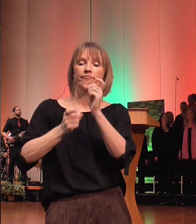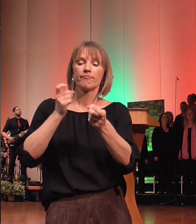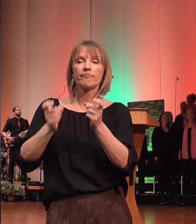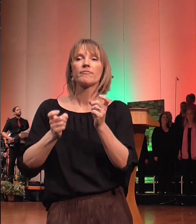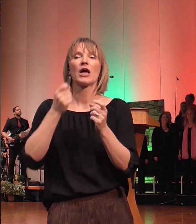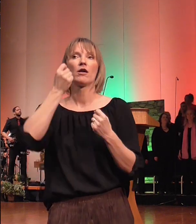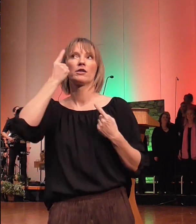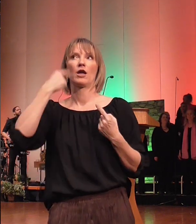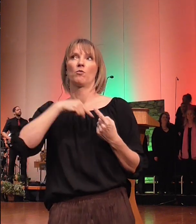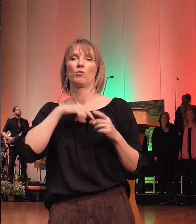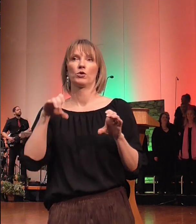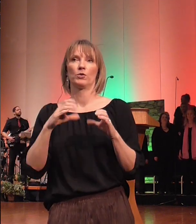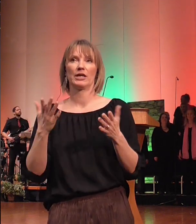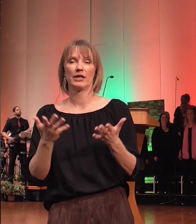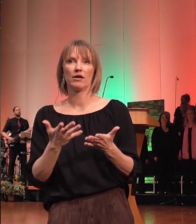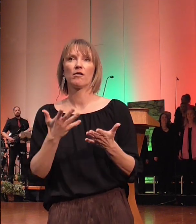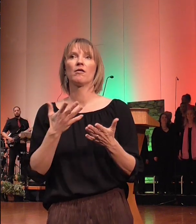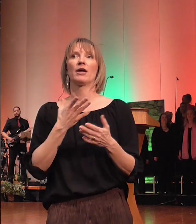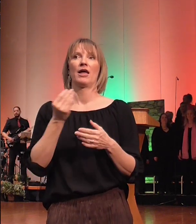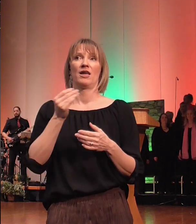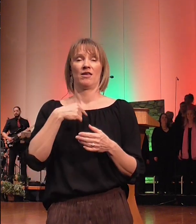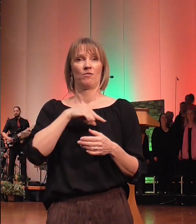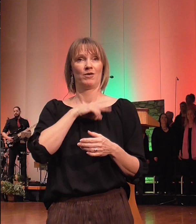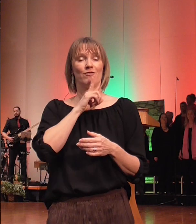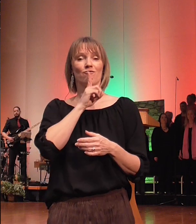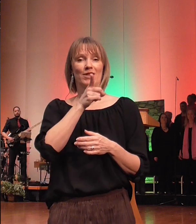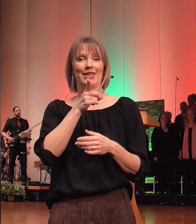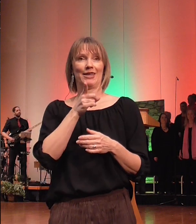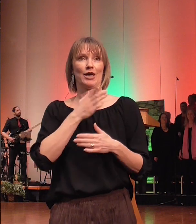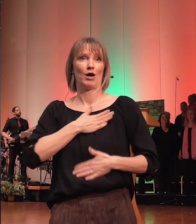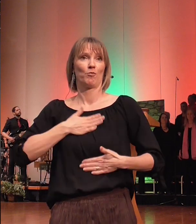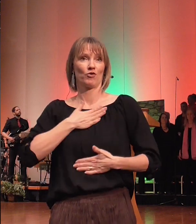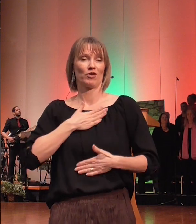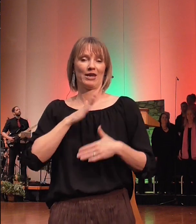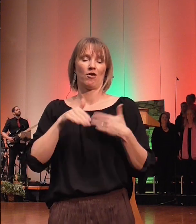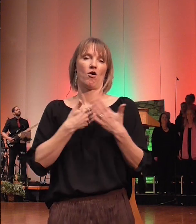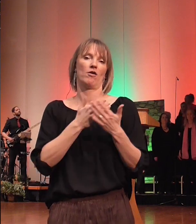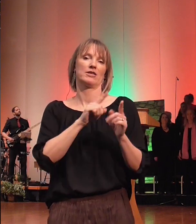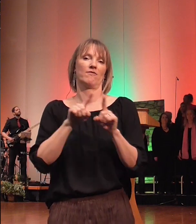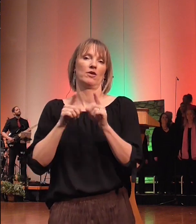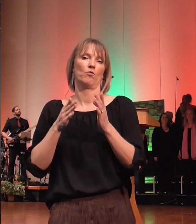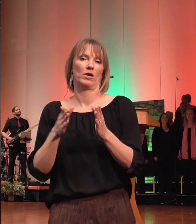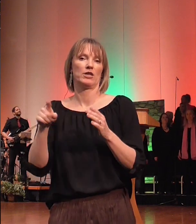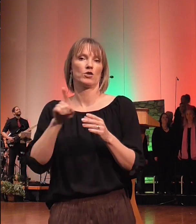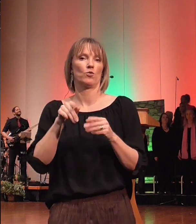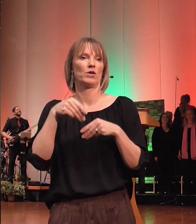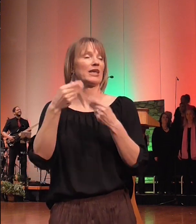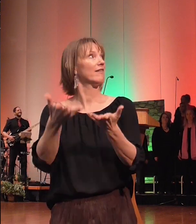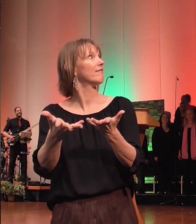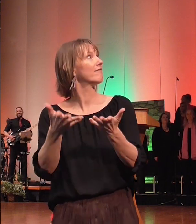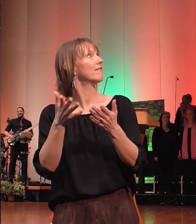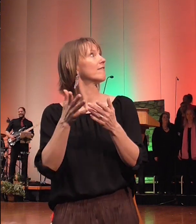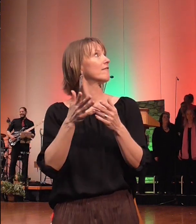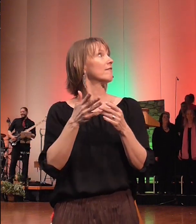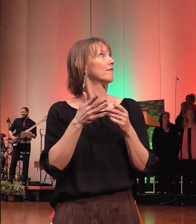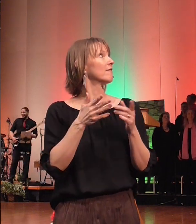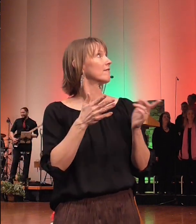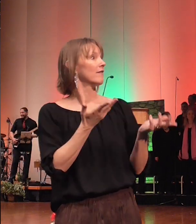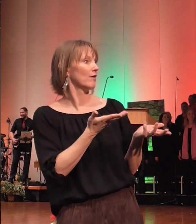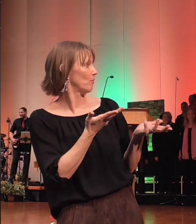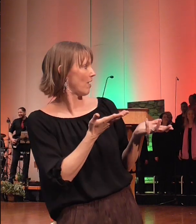understand what we're doing here. And we really, really appreciate all the ways that you give. What? Oh no, I was holding my